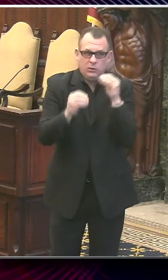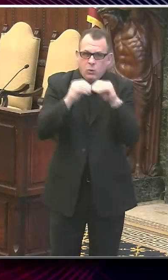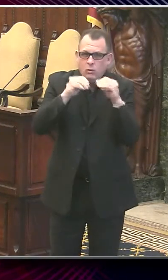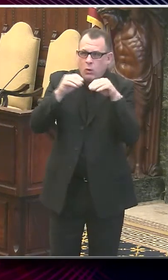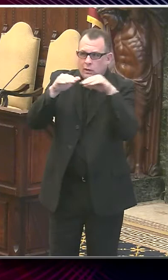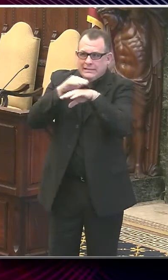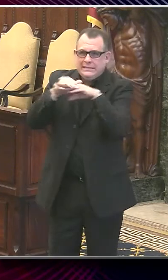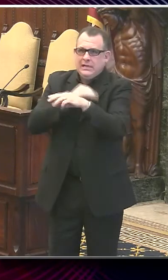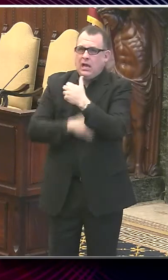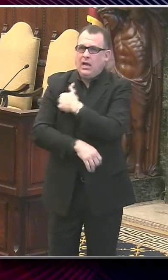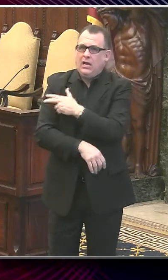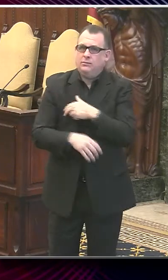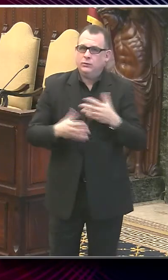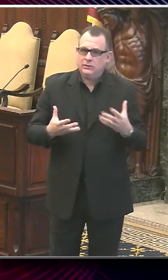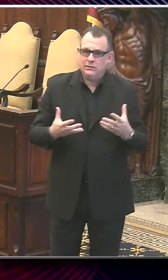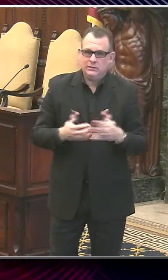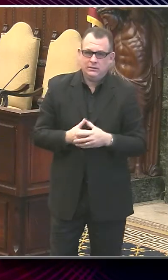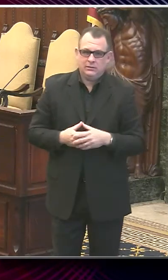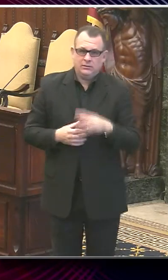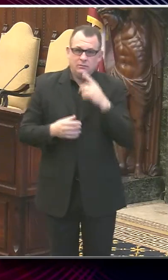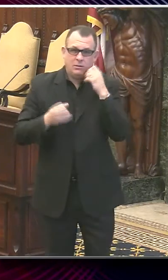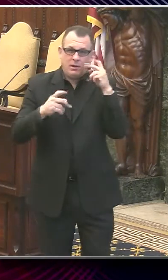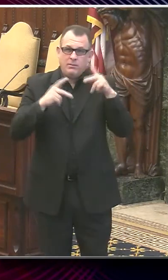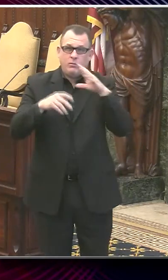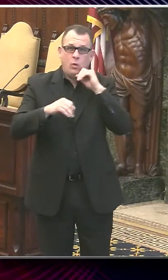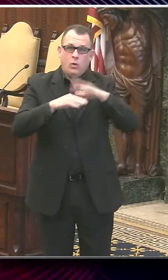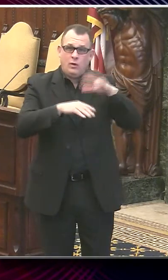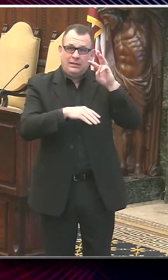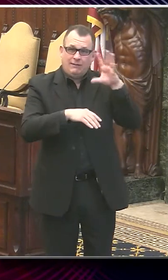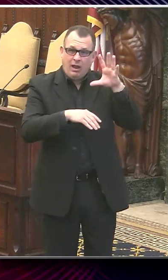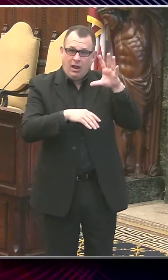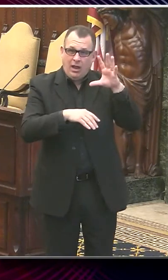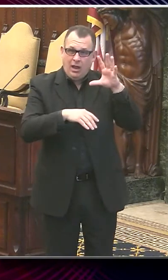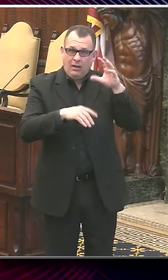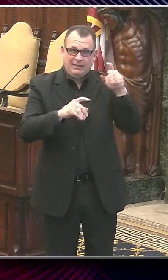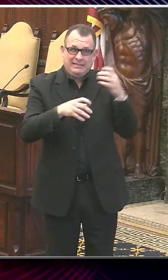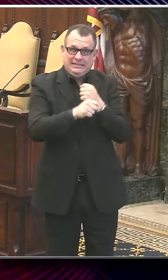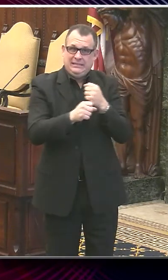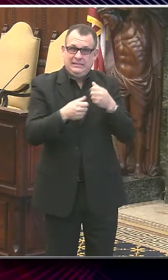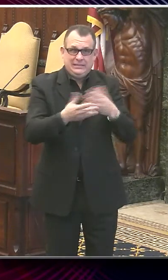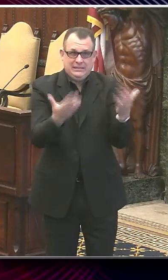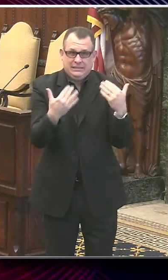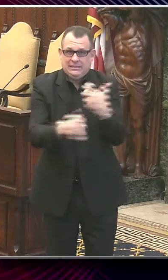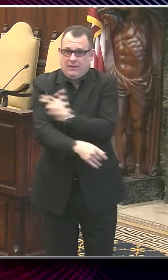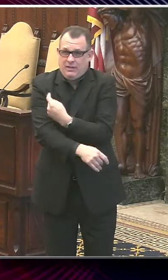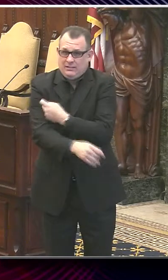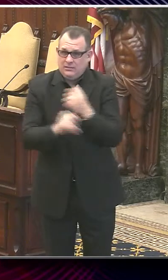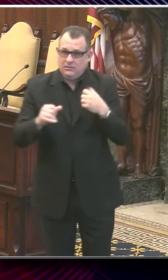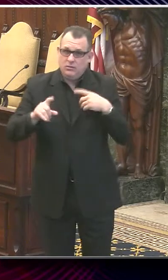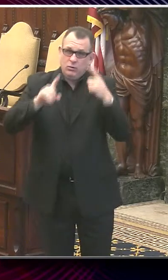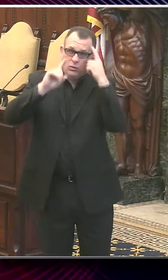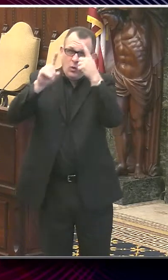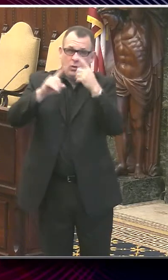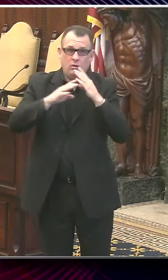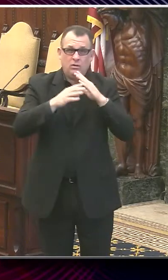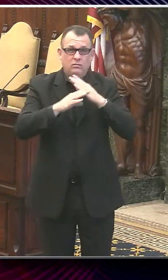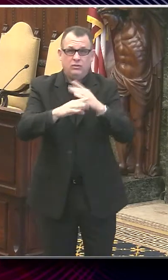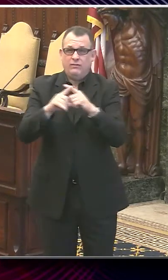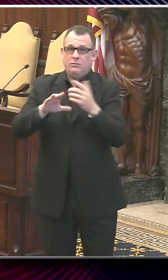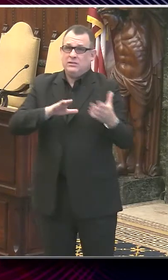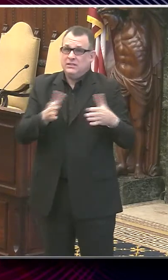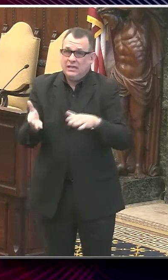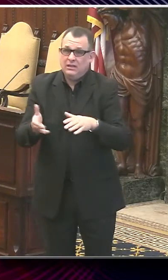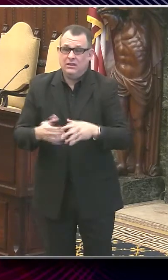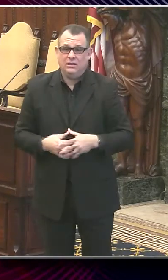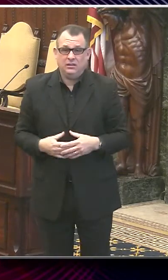get as many people who are over the age of 65 as possible vaccinated now to prevent deaths. Here's background and numbers.